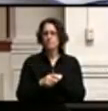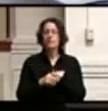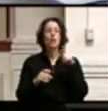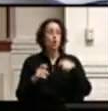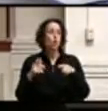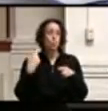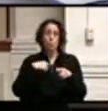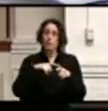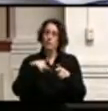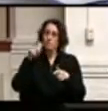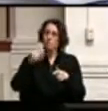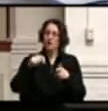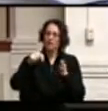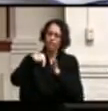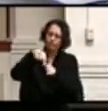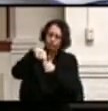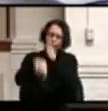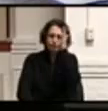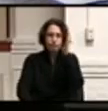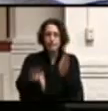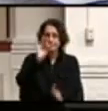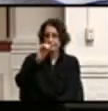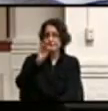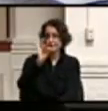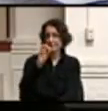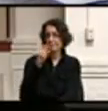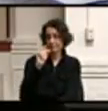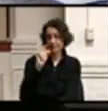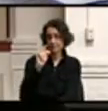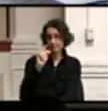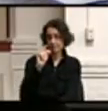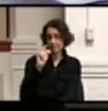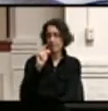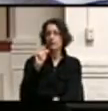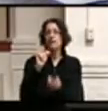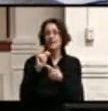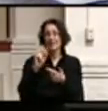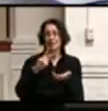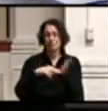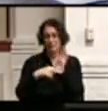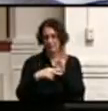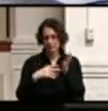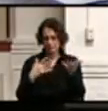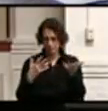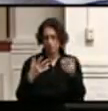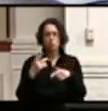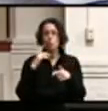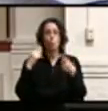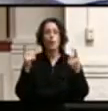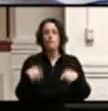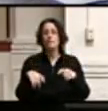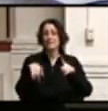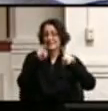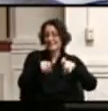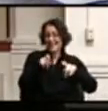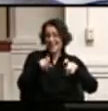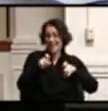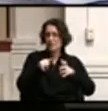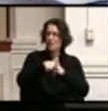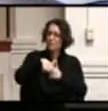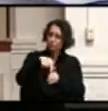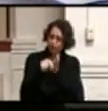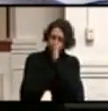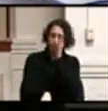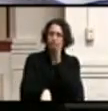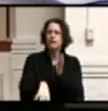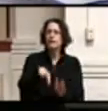deep because we're a critical operations facility here at 230 Main Street. We drilled the 97 feet and never found ledge, even though there's